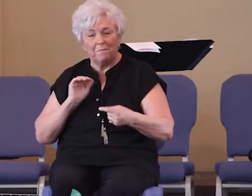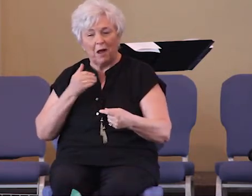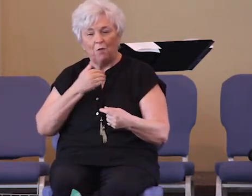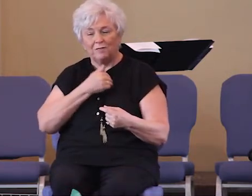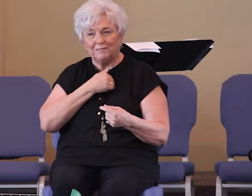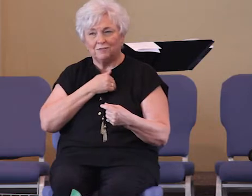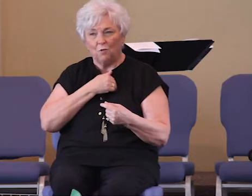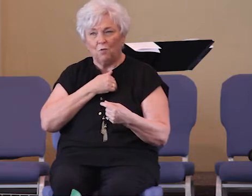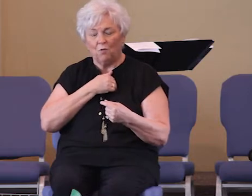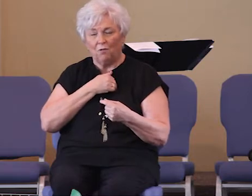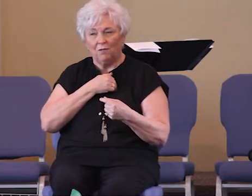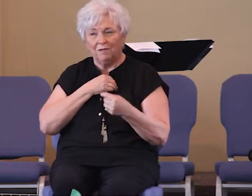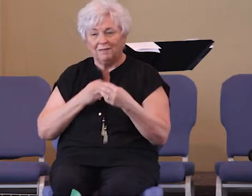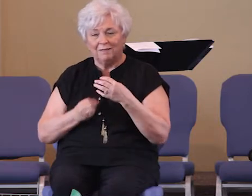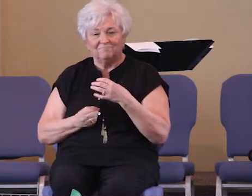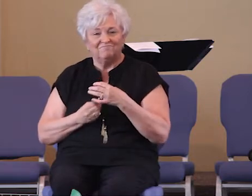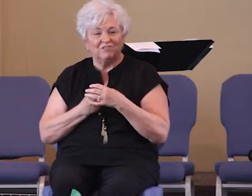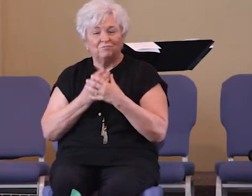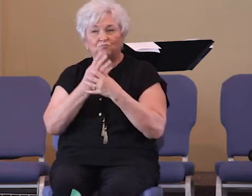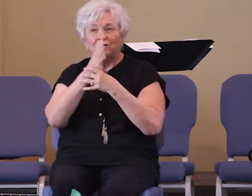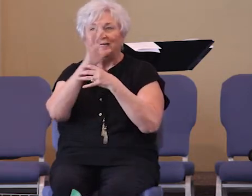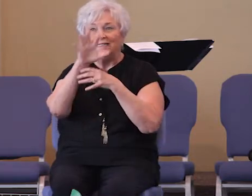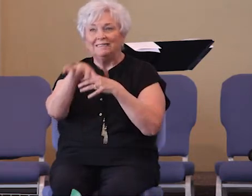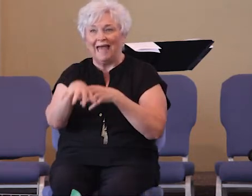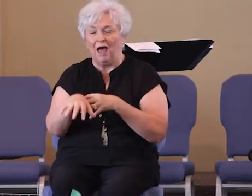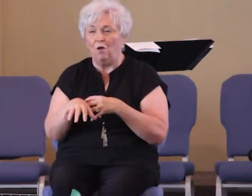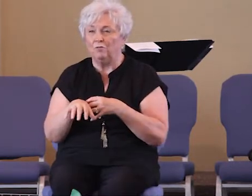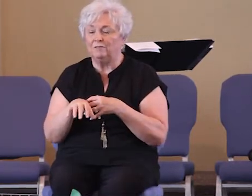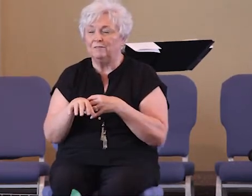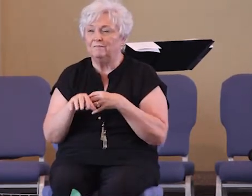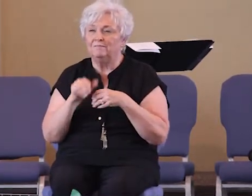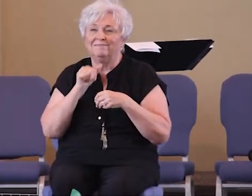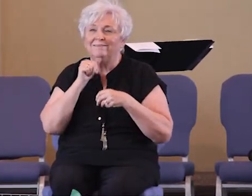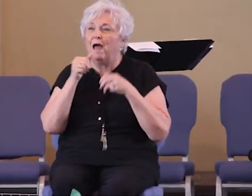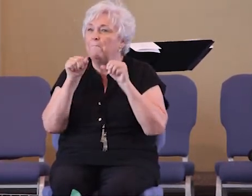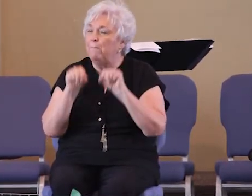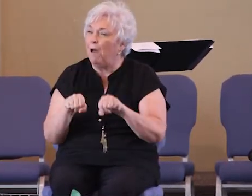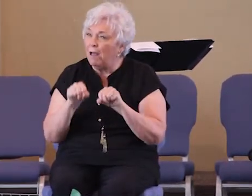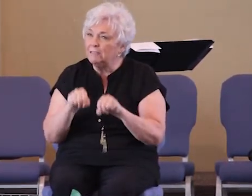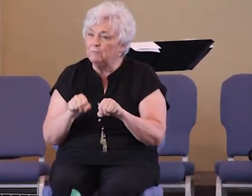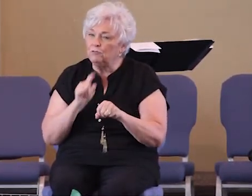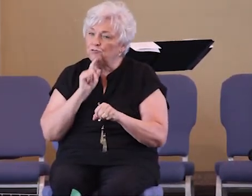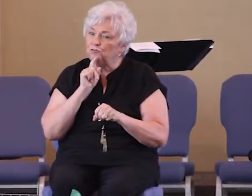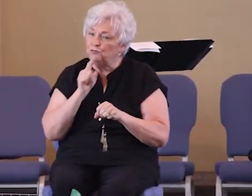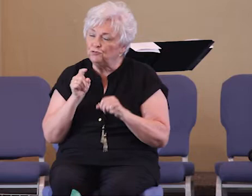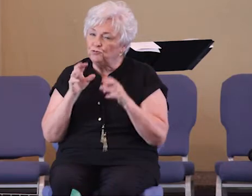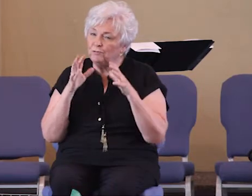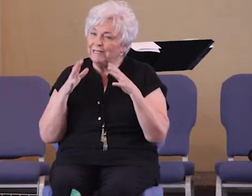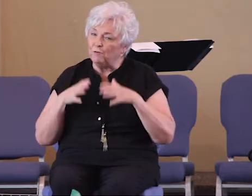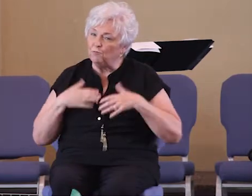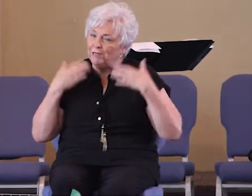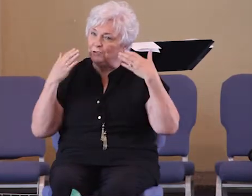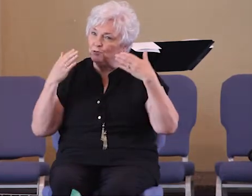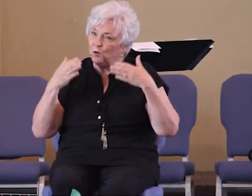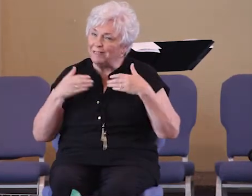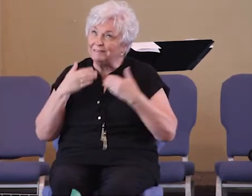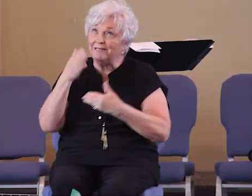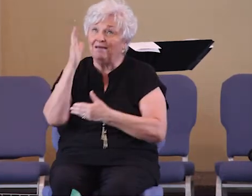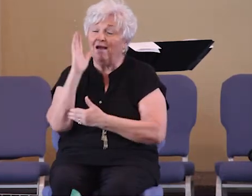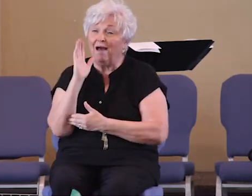and gushes forth. It's impossible to truly rejoice in God unless he gives you the peace and the ability to do